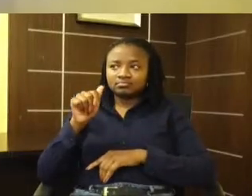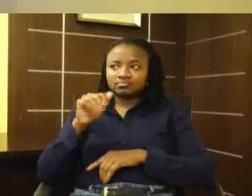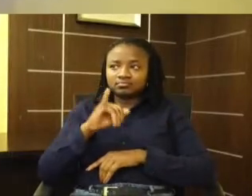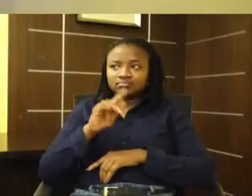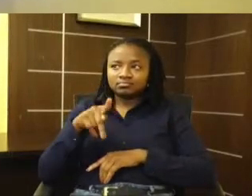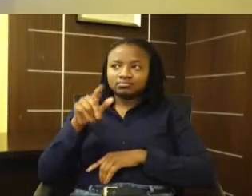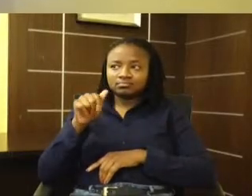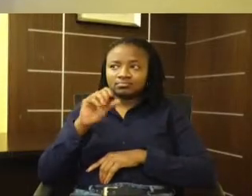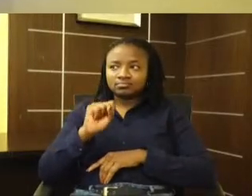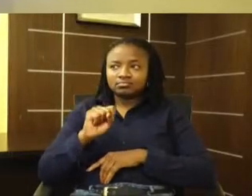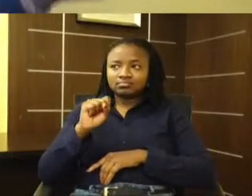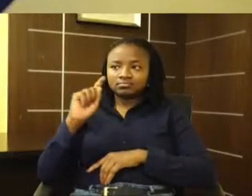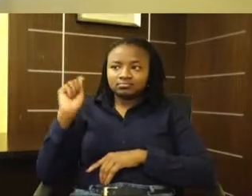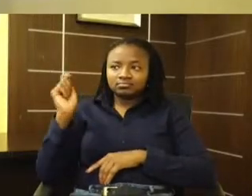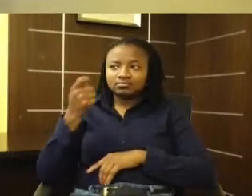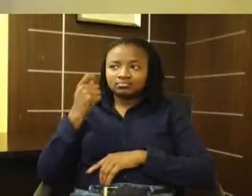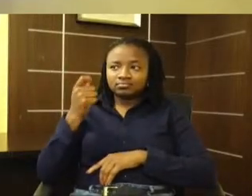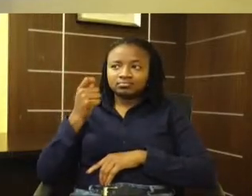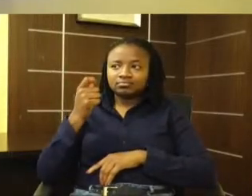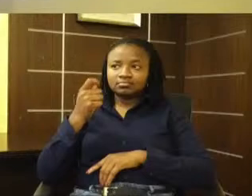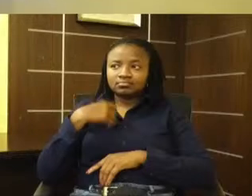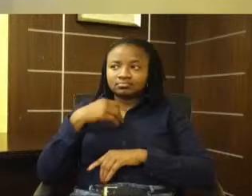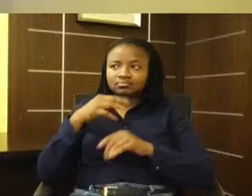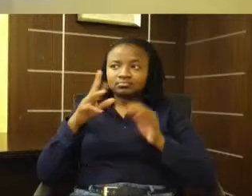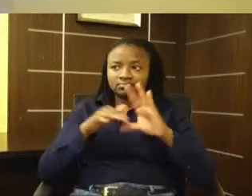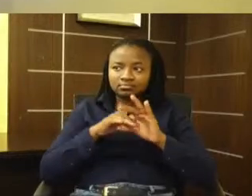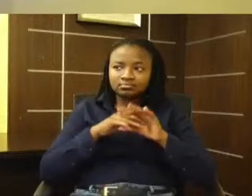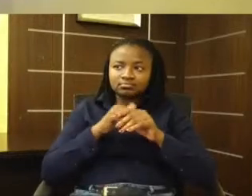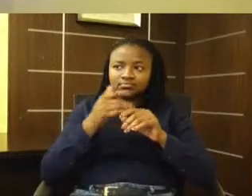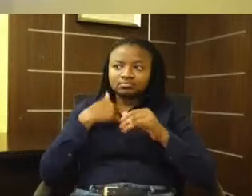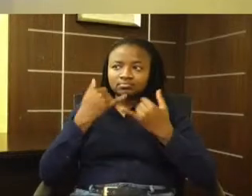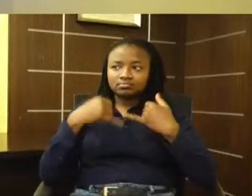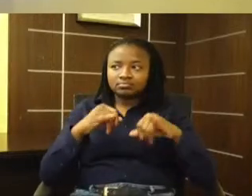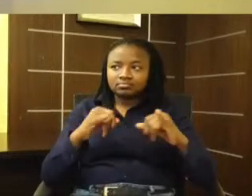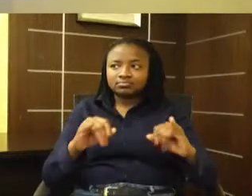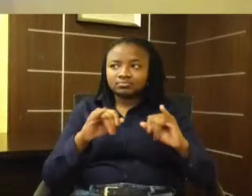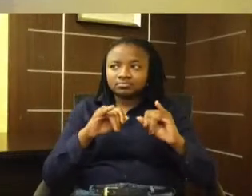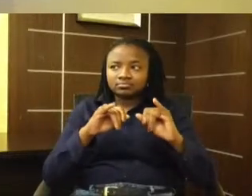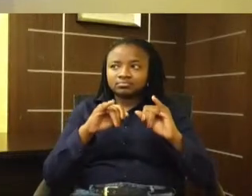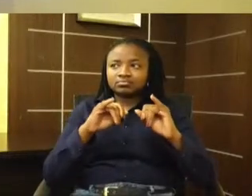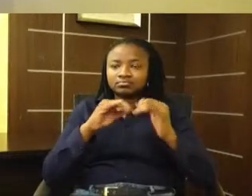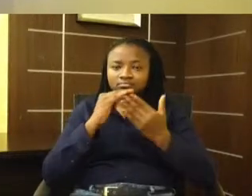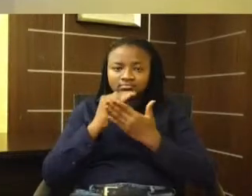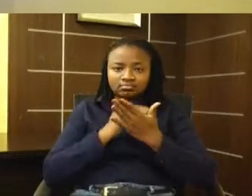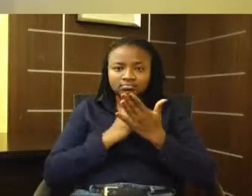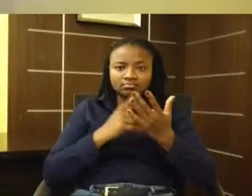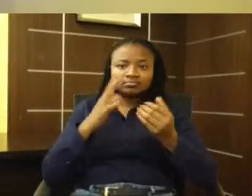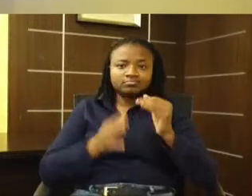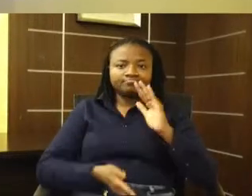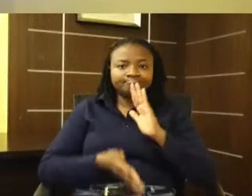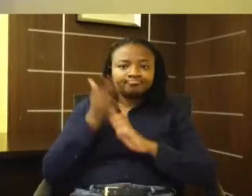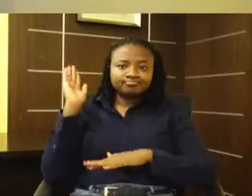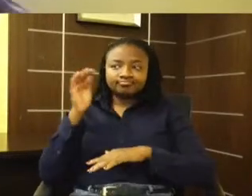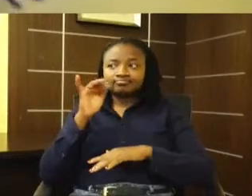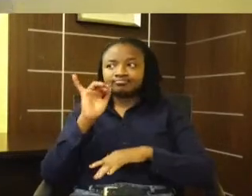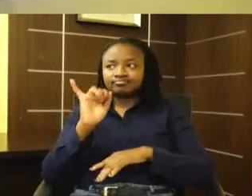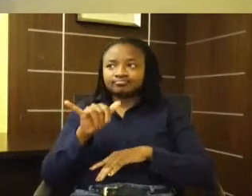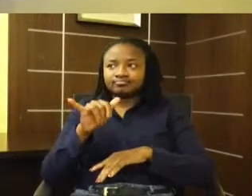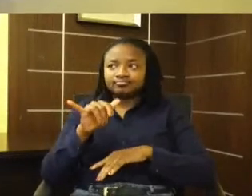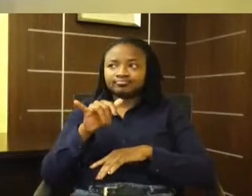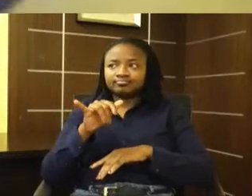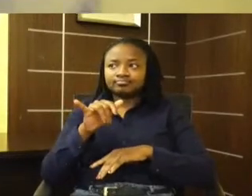ICPD. Actually, we were implementing a program by the name Accelerate that was birthed from